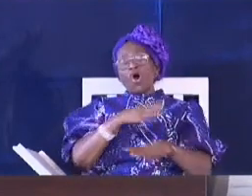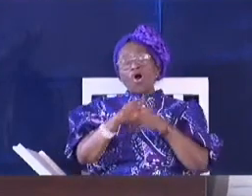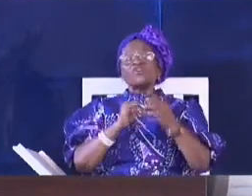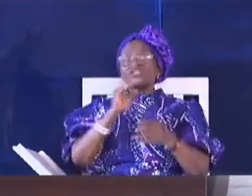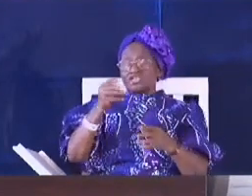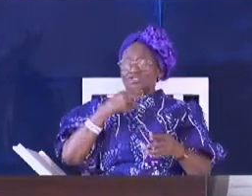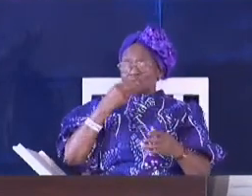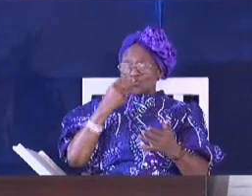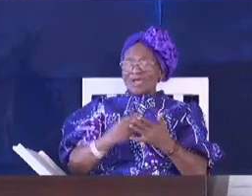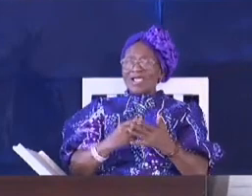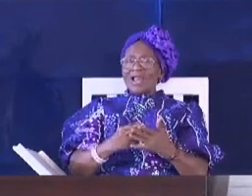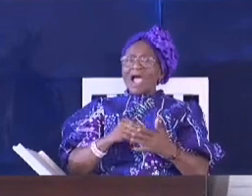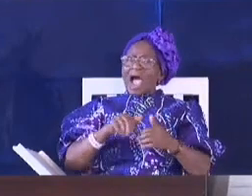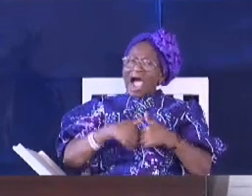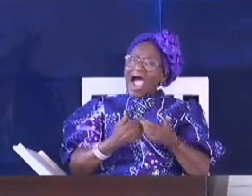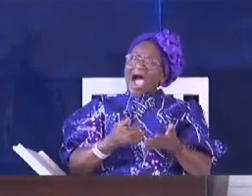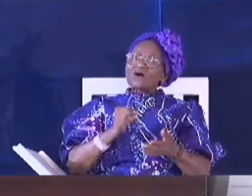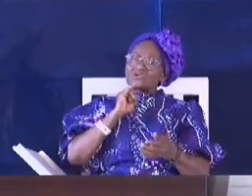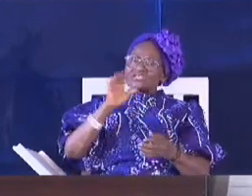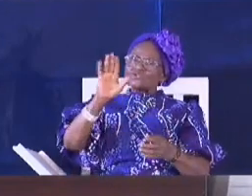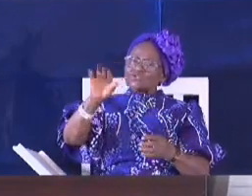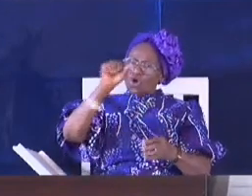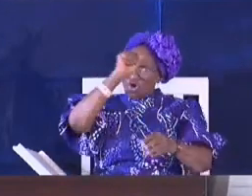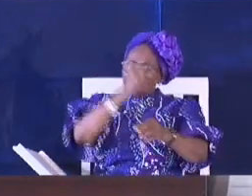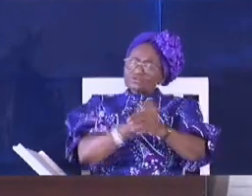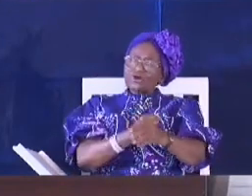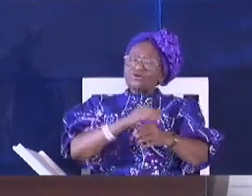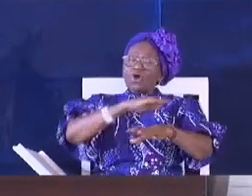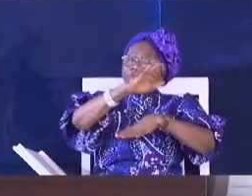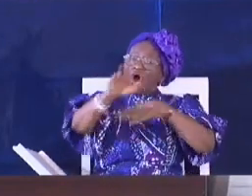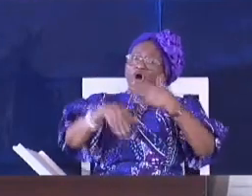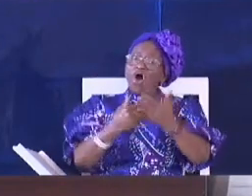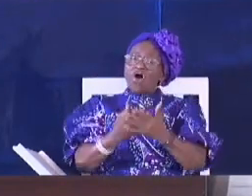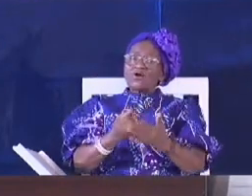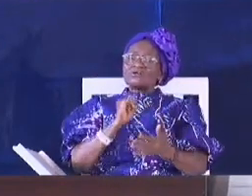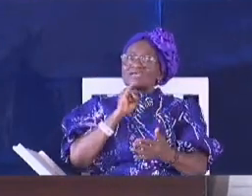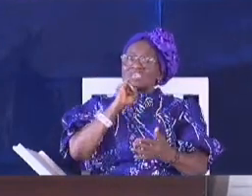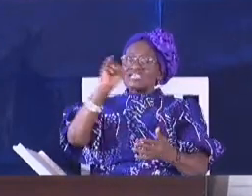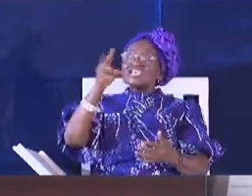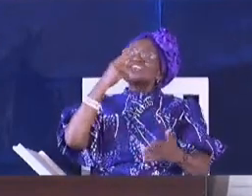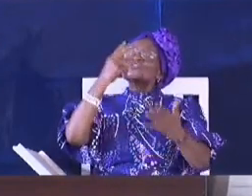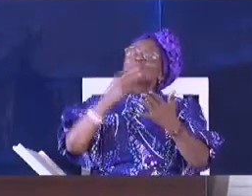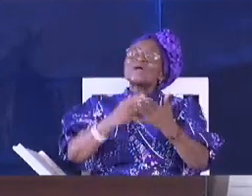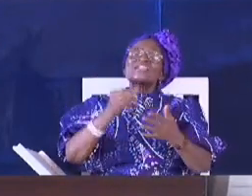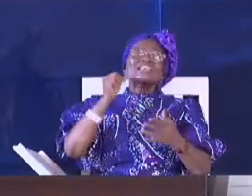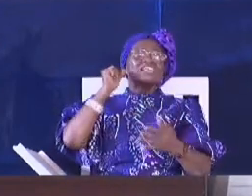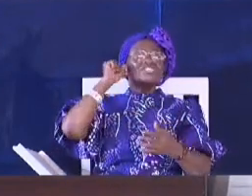How is your son? All is well. She decreed.